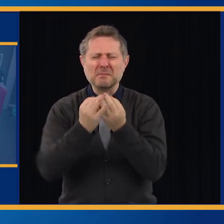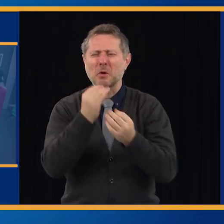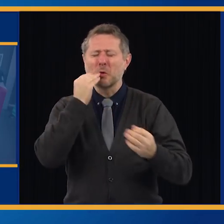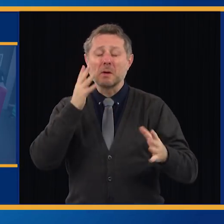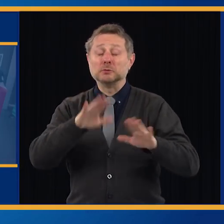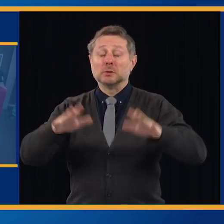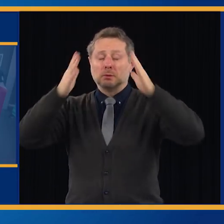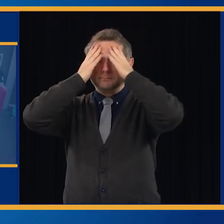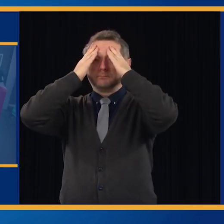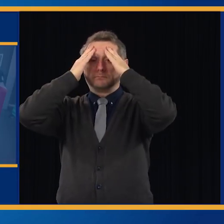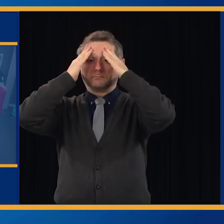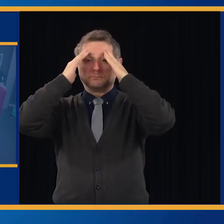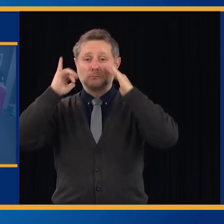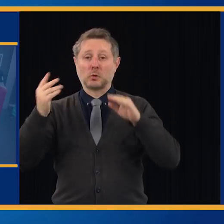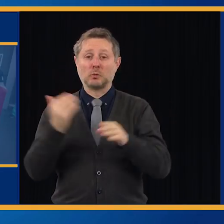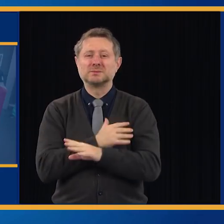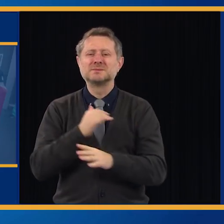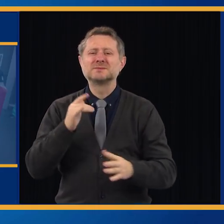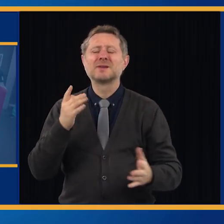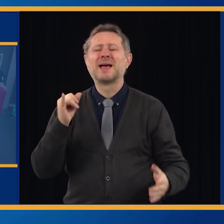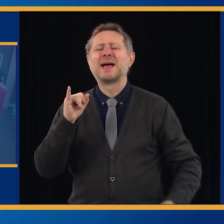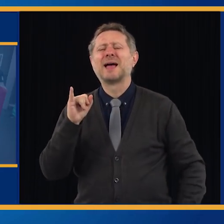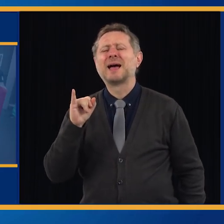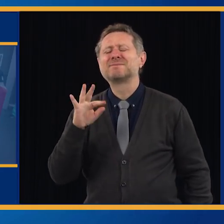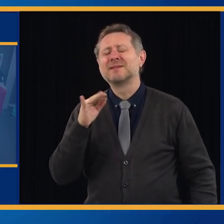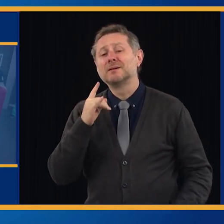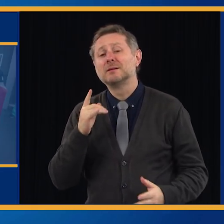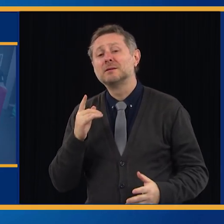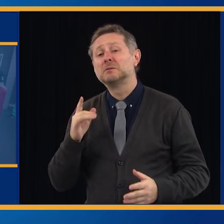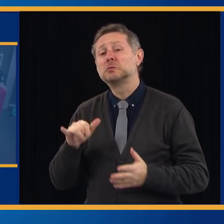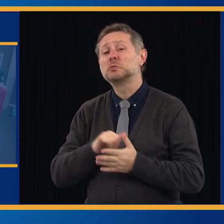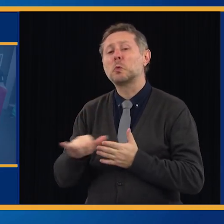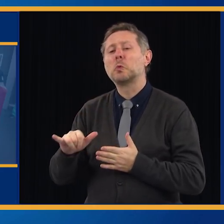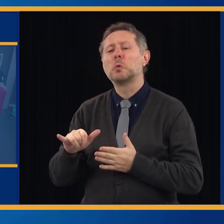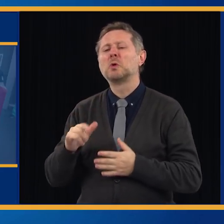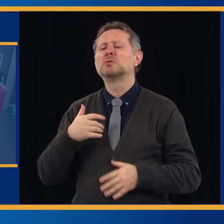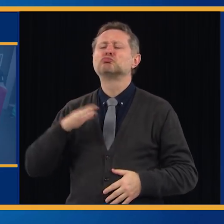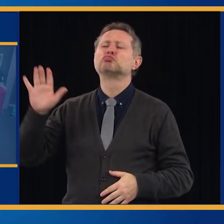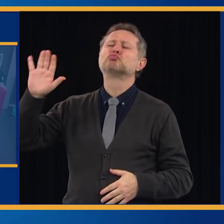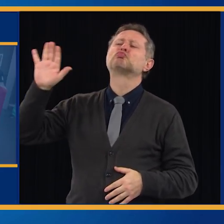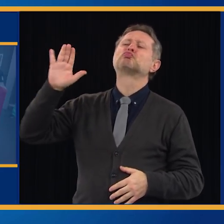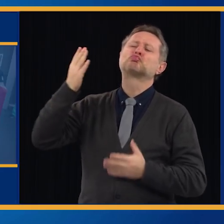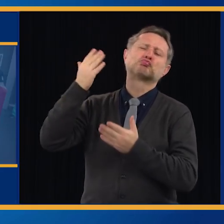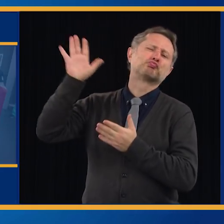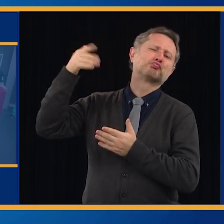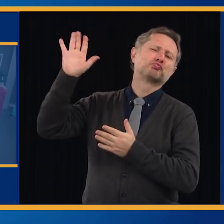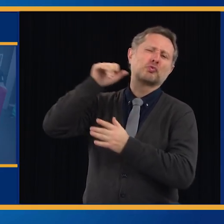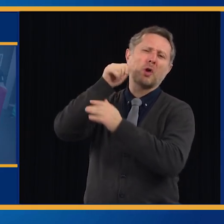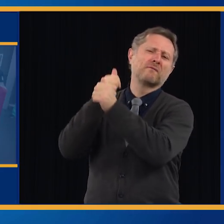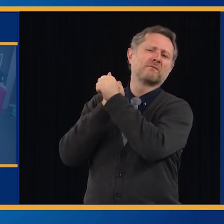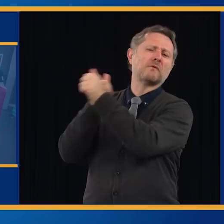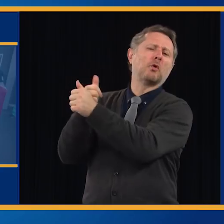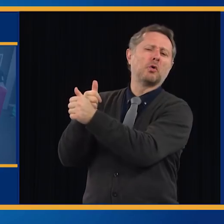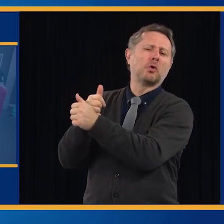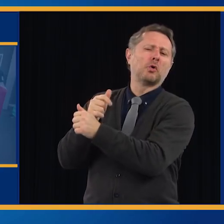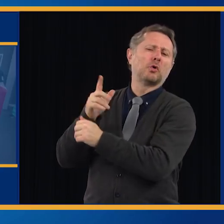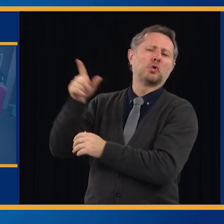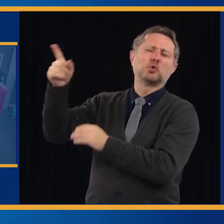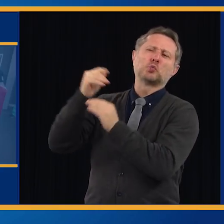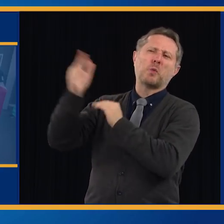What happens if New Yorkers said, we're not doing that? We're not doing that. It's too much. It's